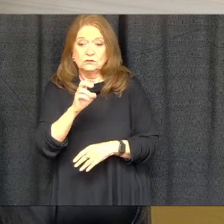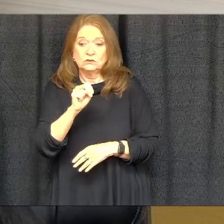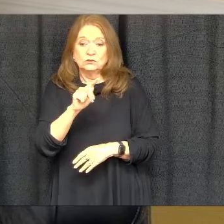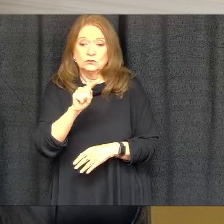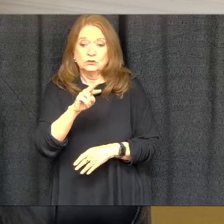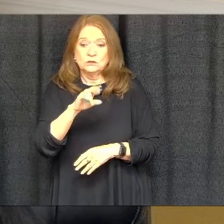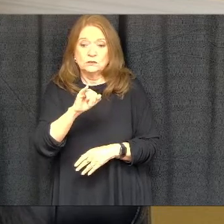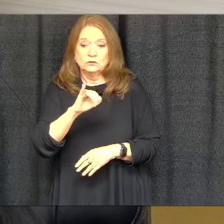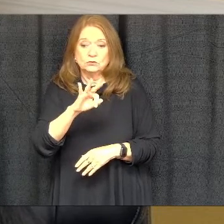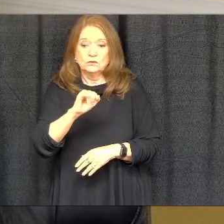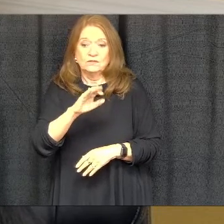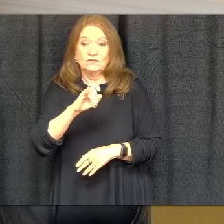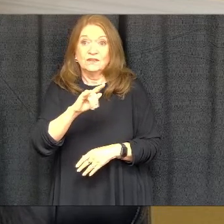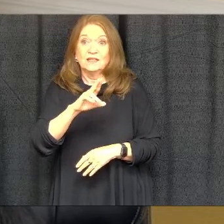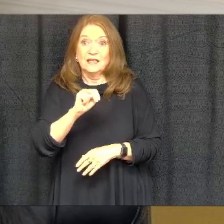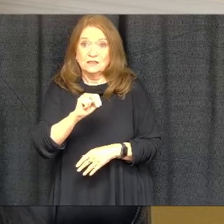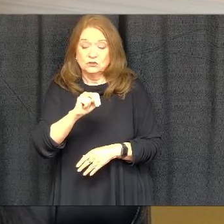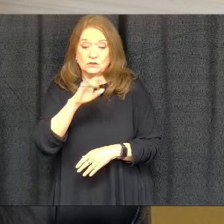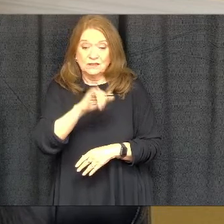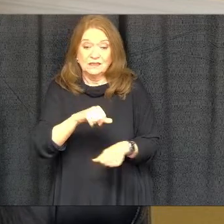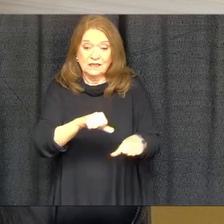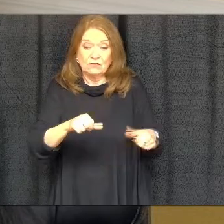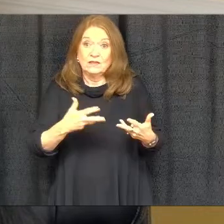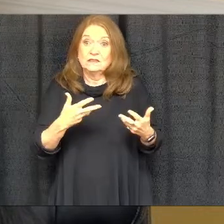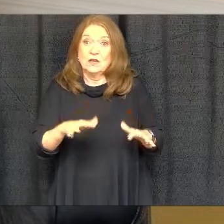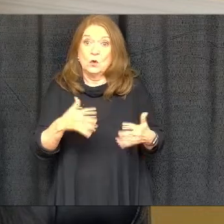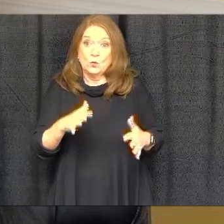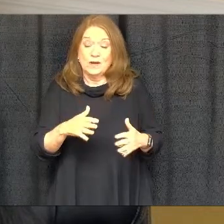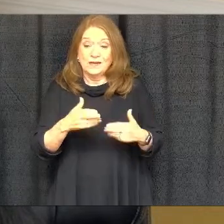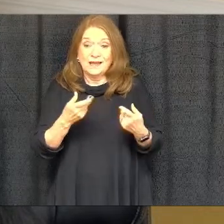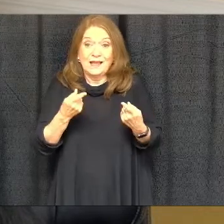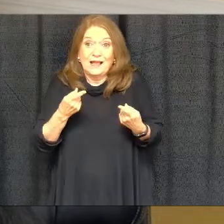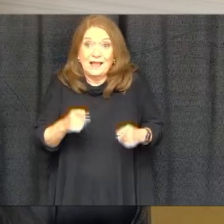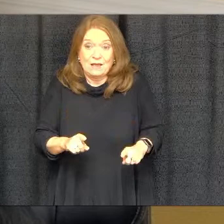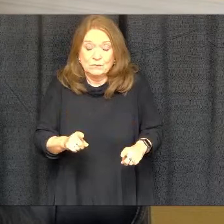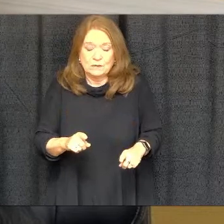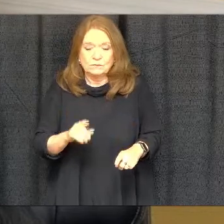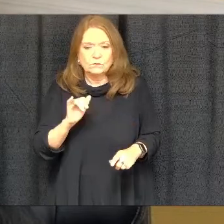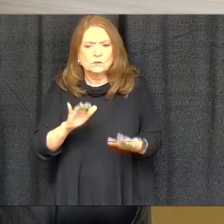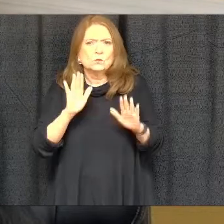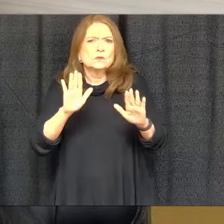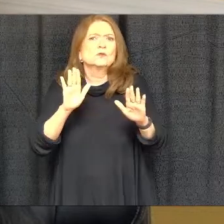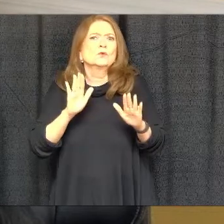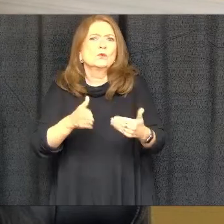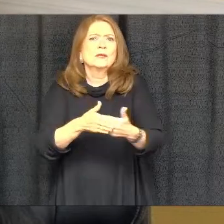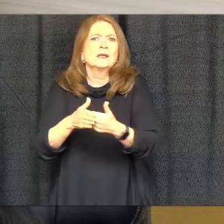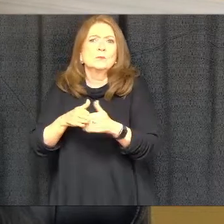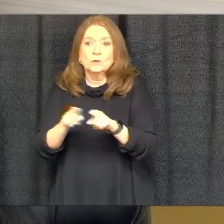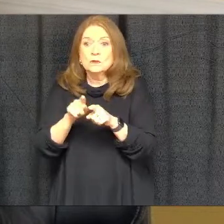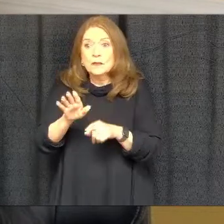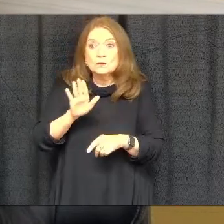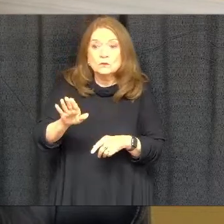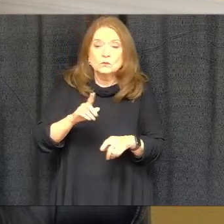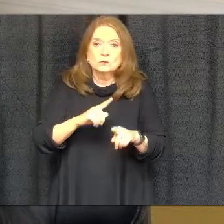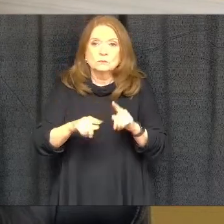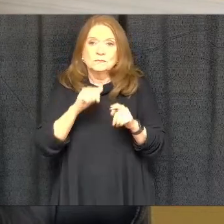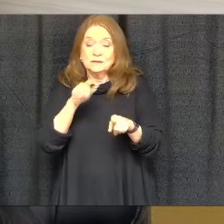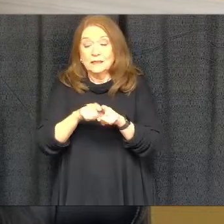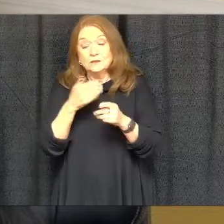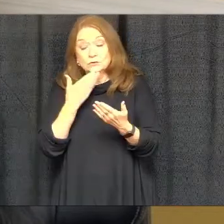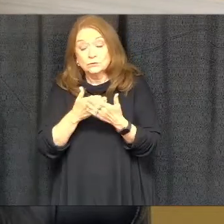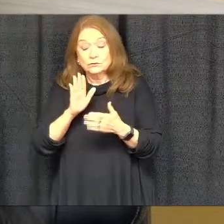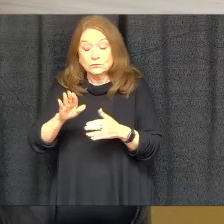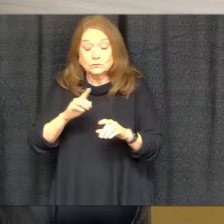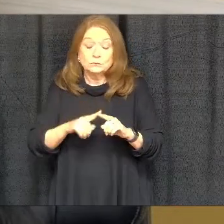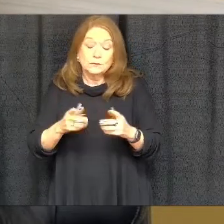that is already happening. And so this was a great neighborhood like yours, but not as good as your neighborhood.